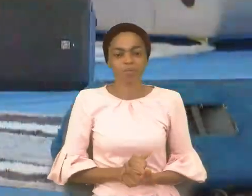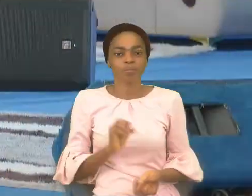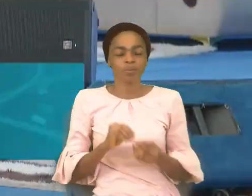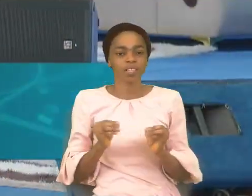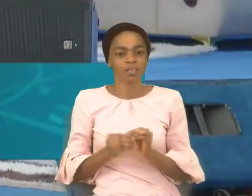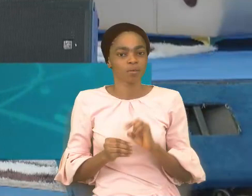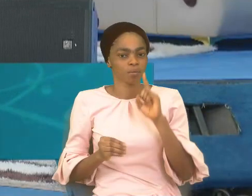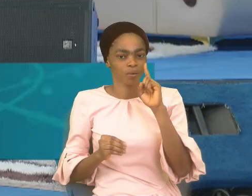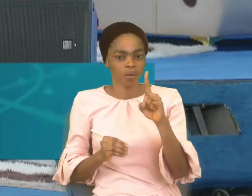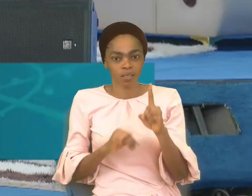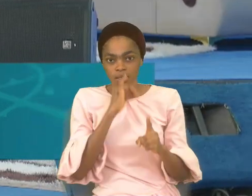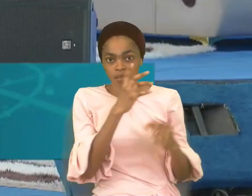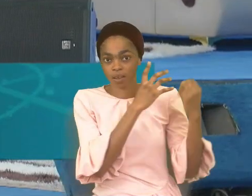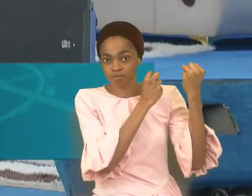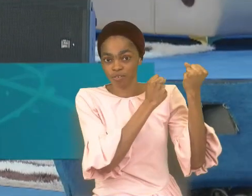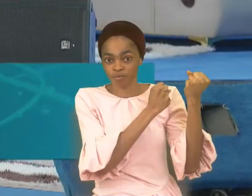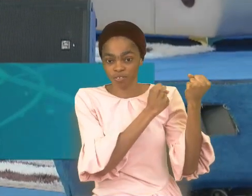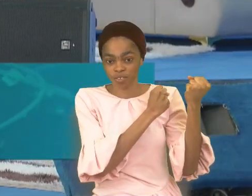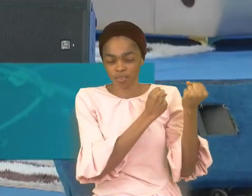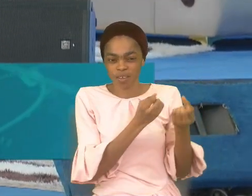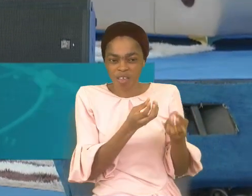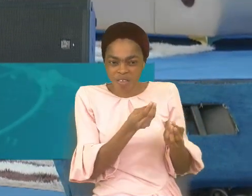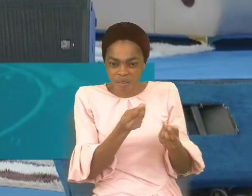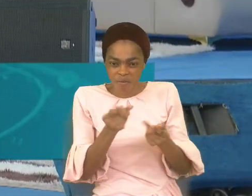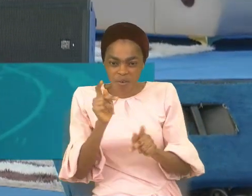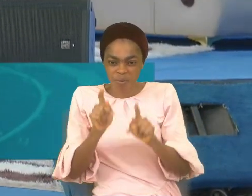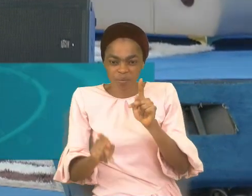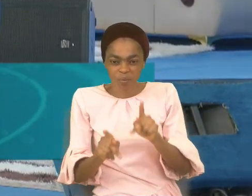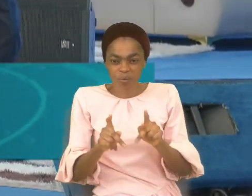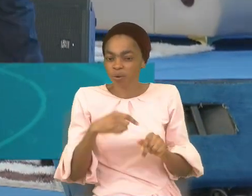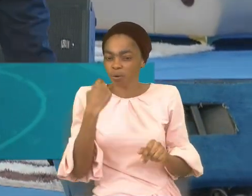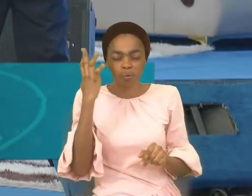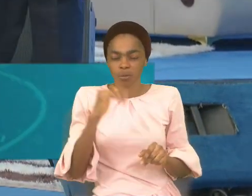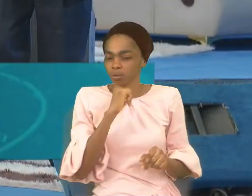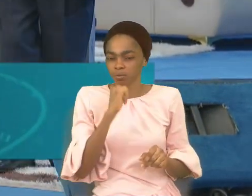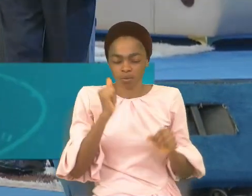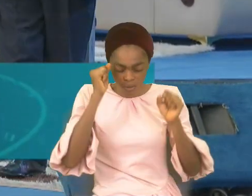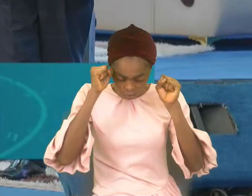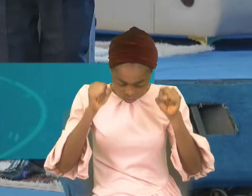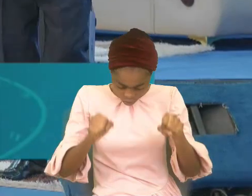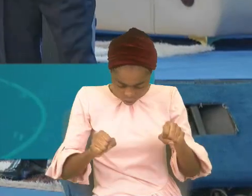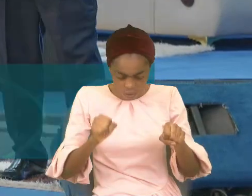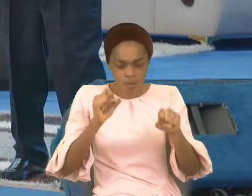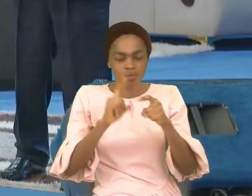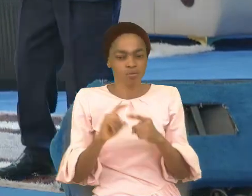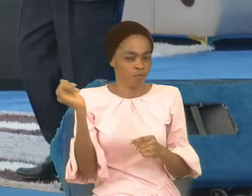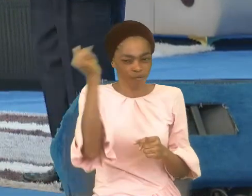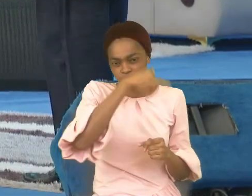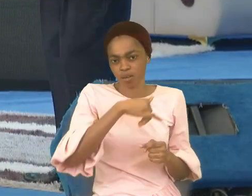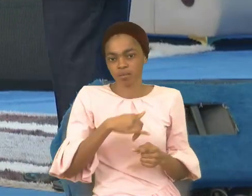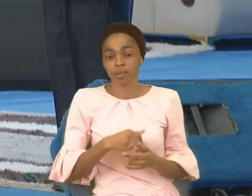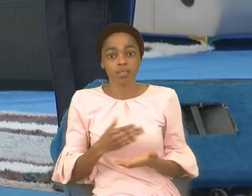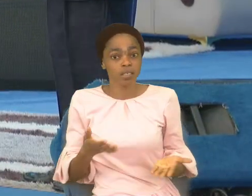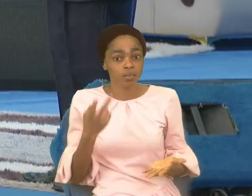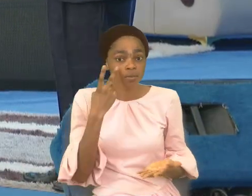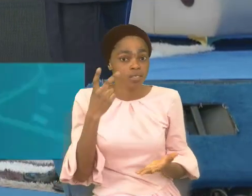will not bow to folly. And that you'll find in Daniel chapter 3,